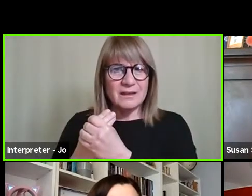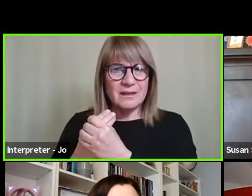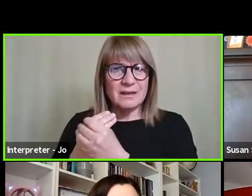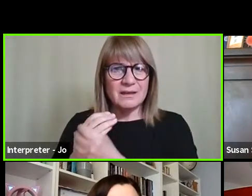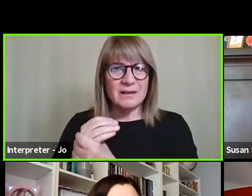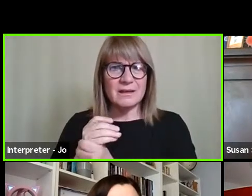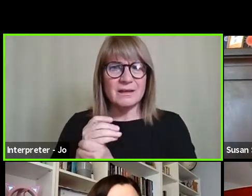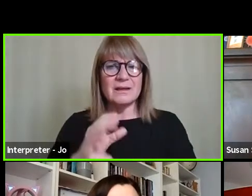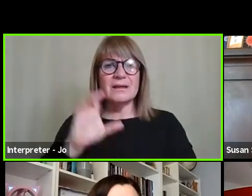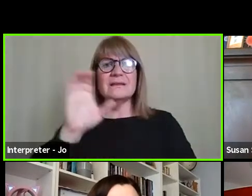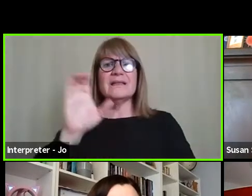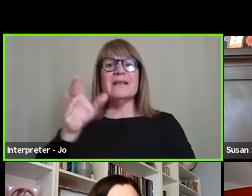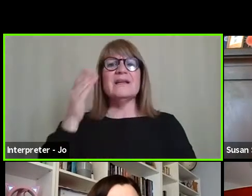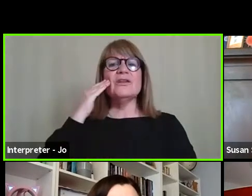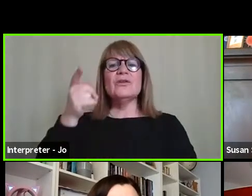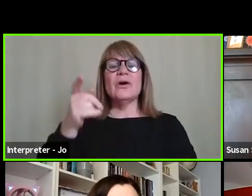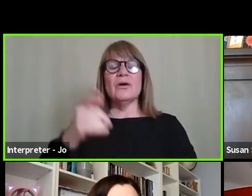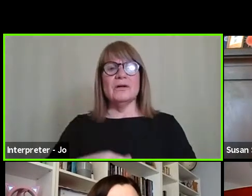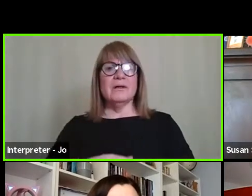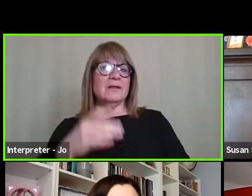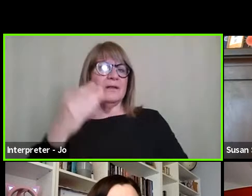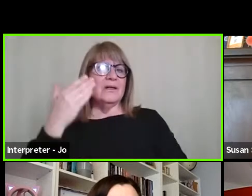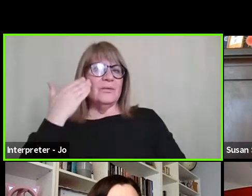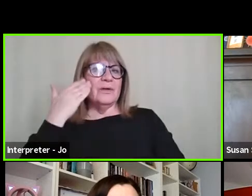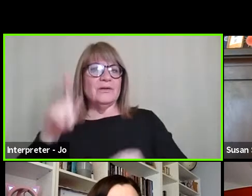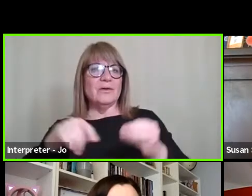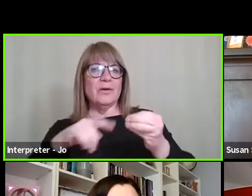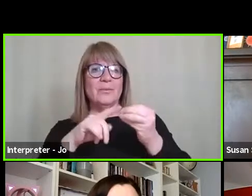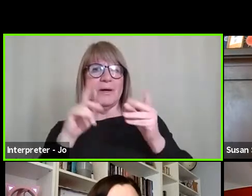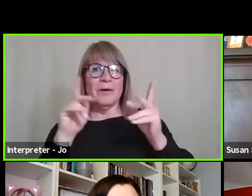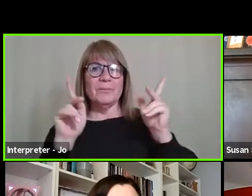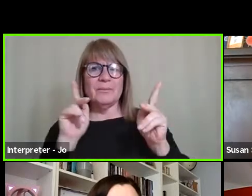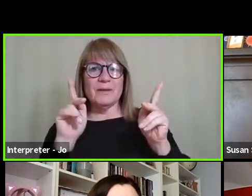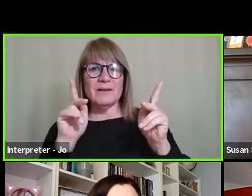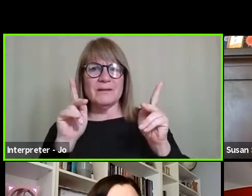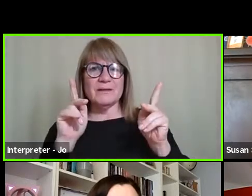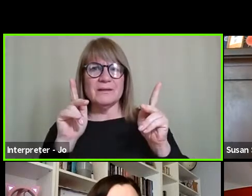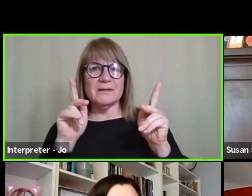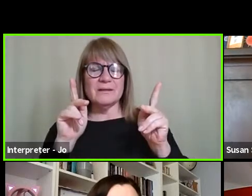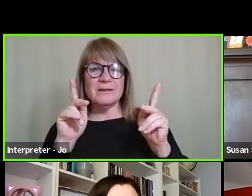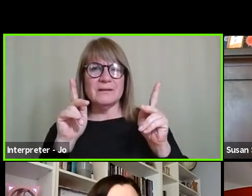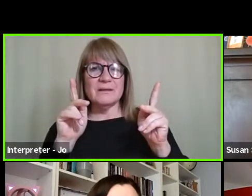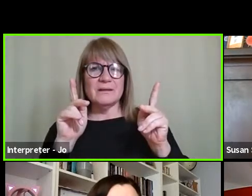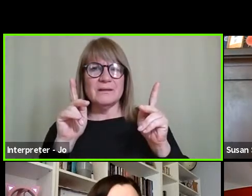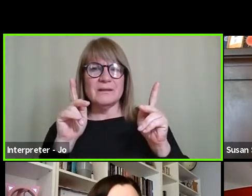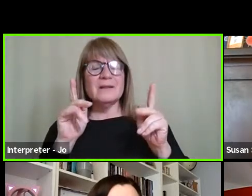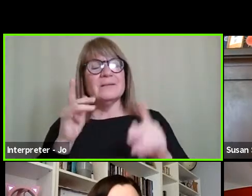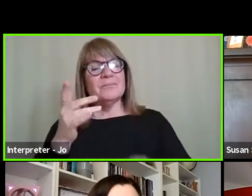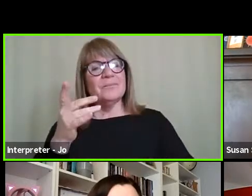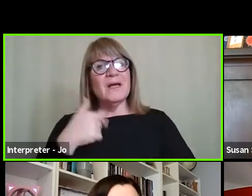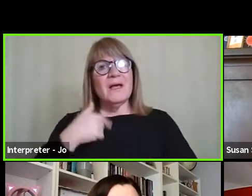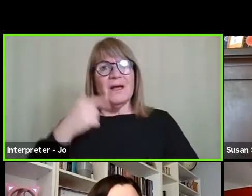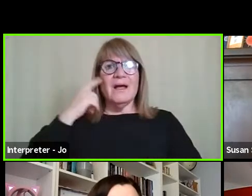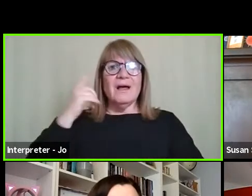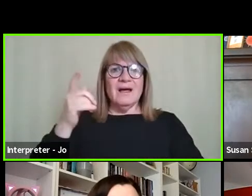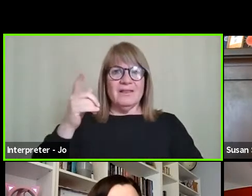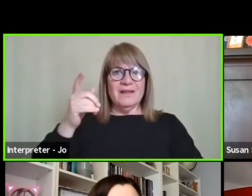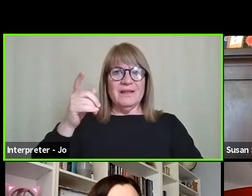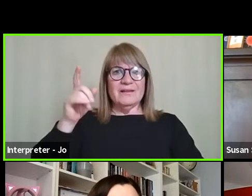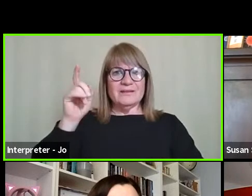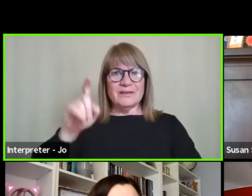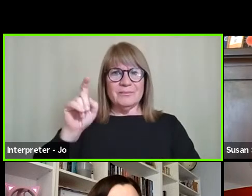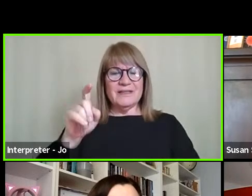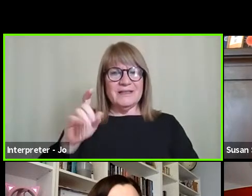um we don't know about people who might have been somebody i think there's going to be a need to do a push to